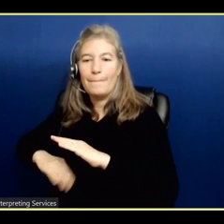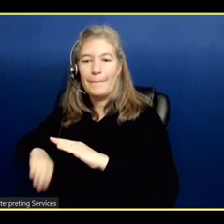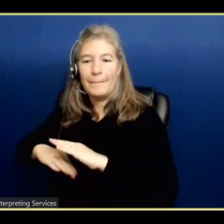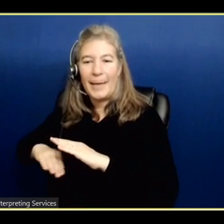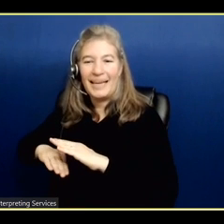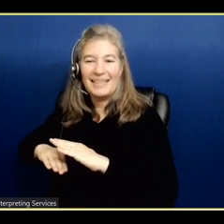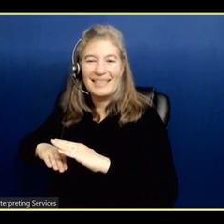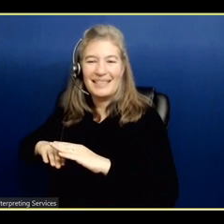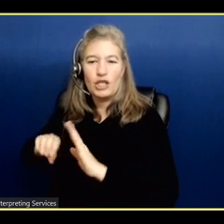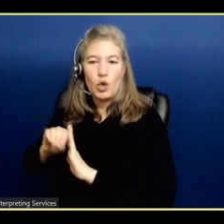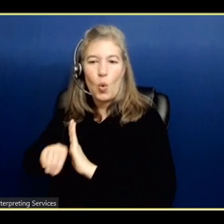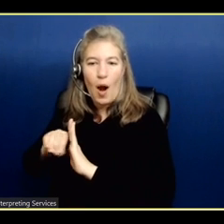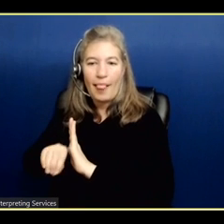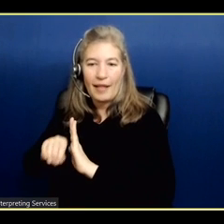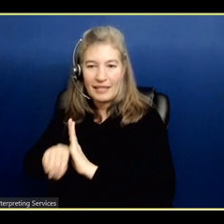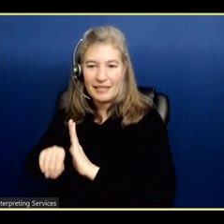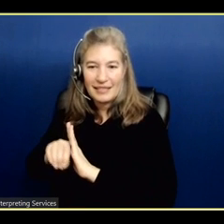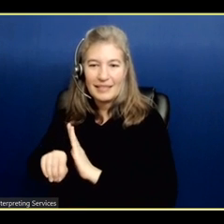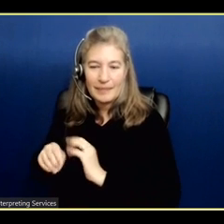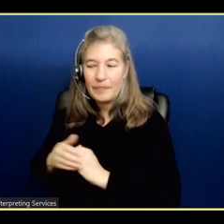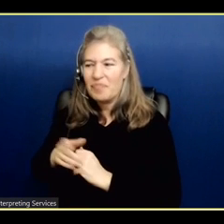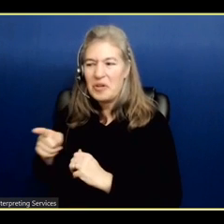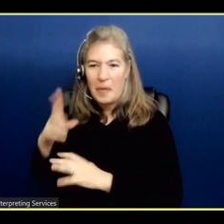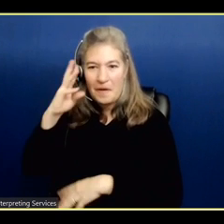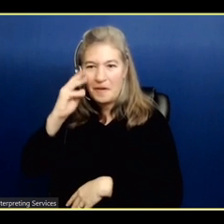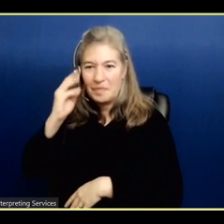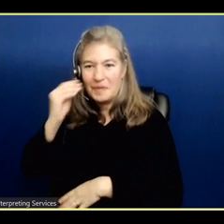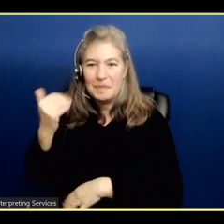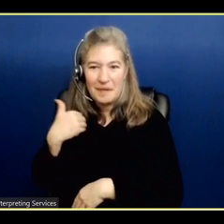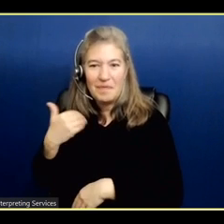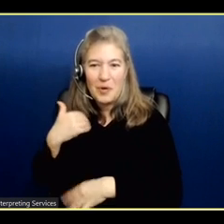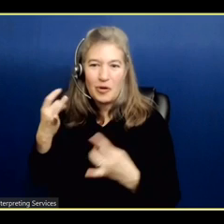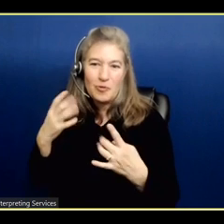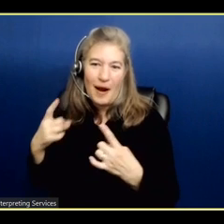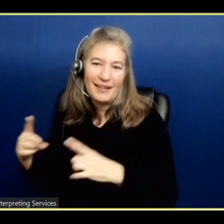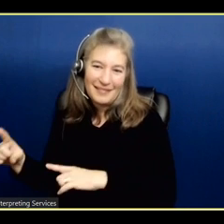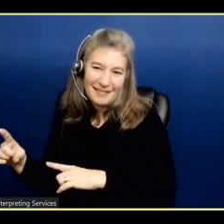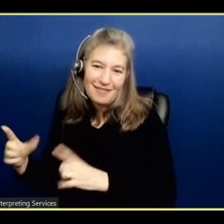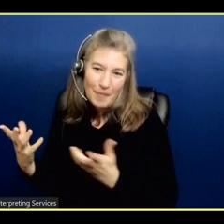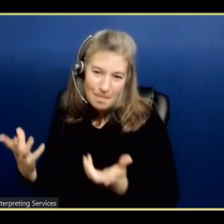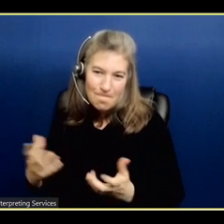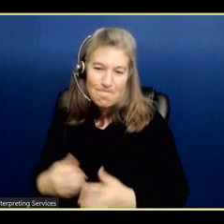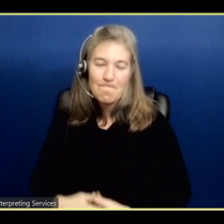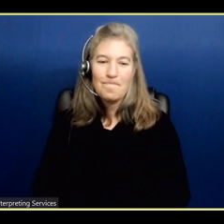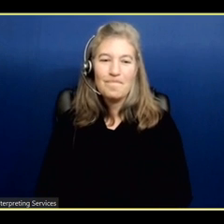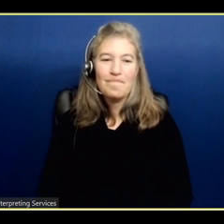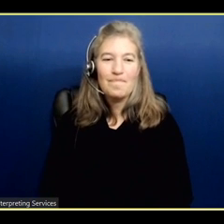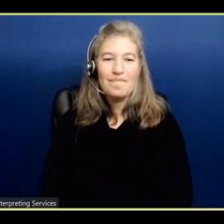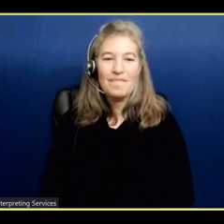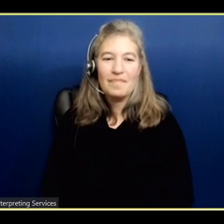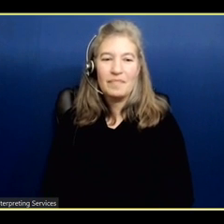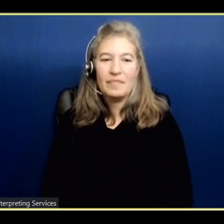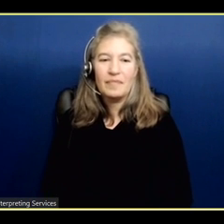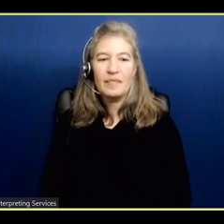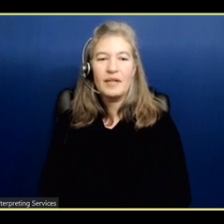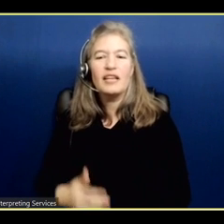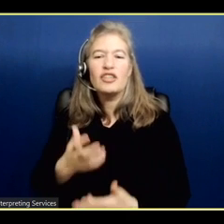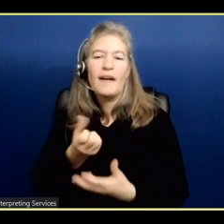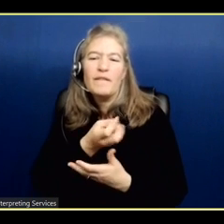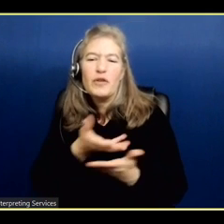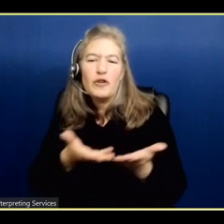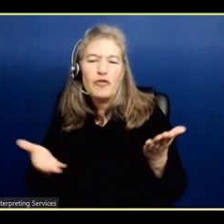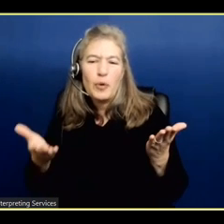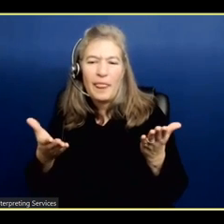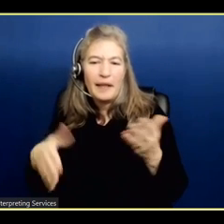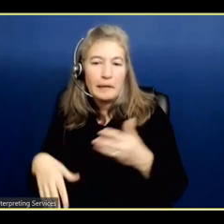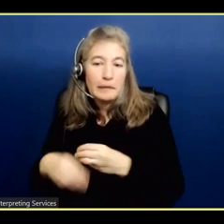questions I think has helped us in guiding our response is, what is our organization poised to do particularly well? I think in a